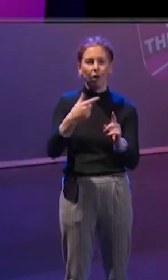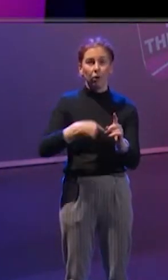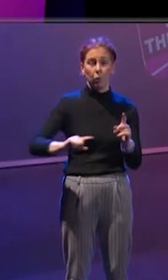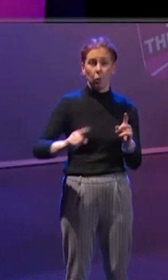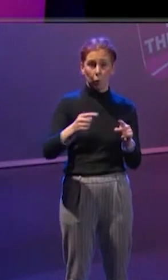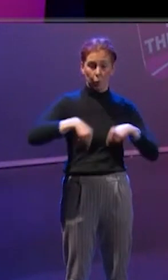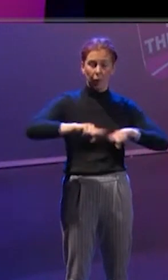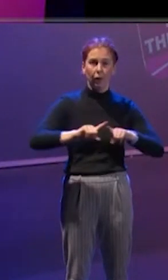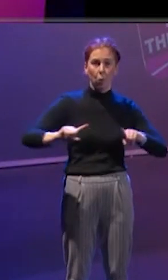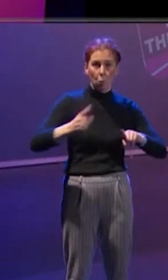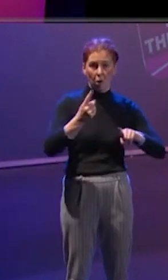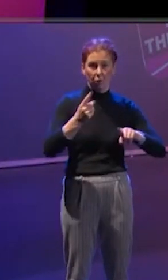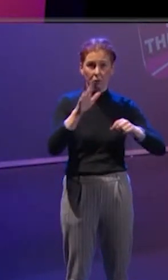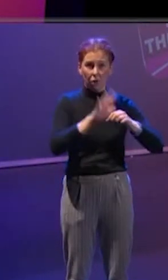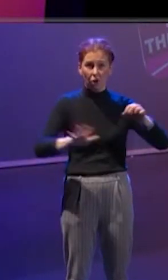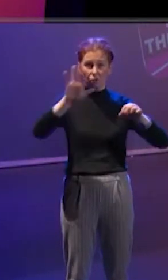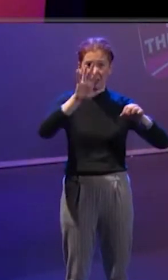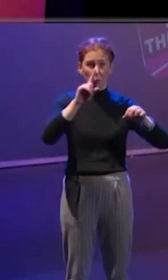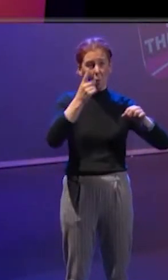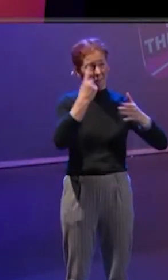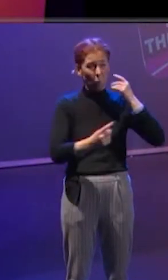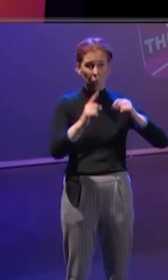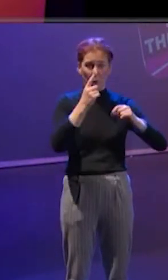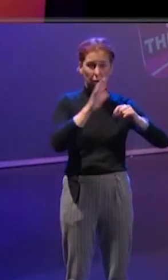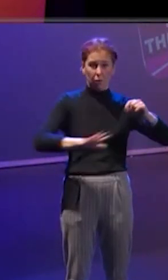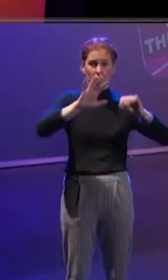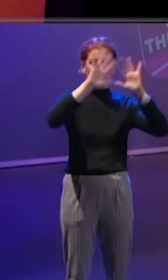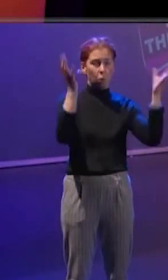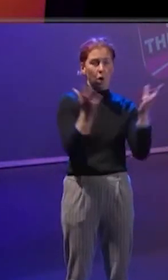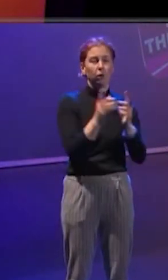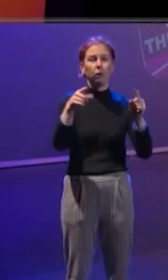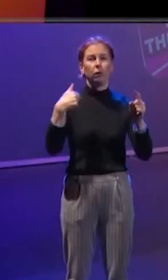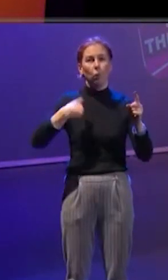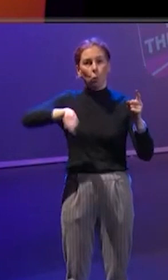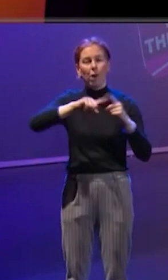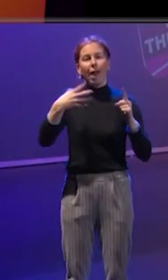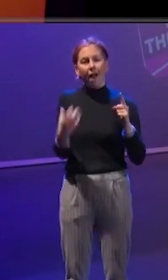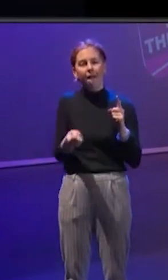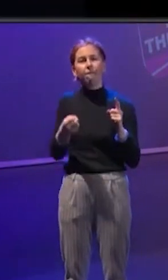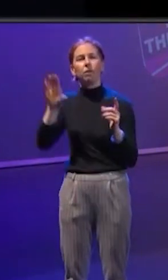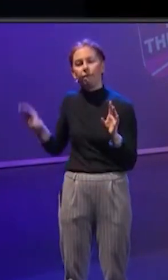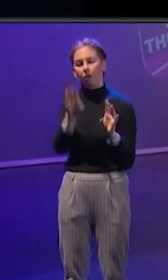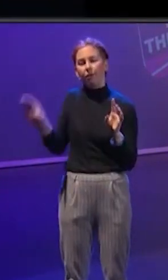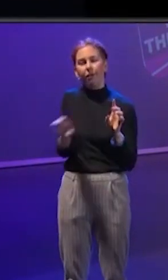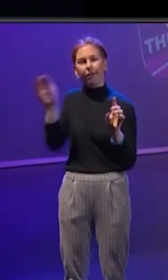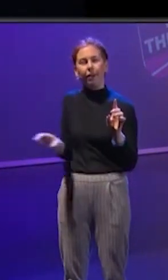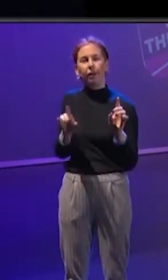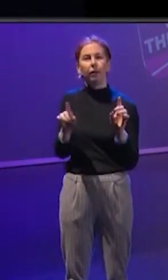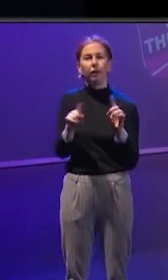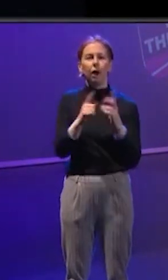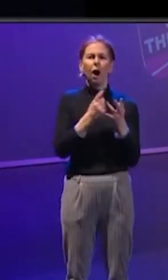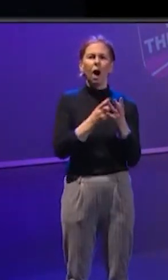commercial and thriving subsidised sector. Most other countries in the world rely on one or the other, and ours are really